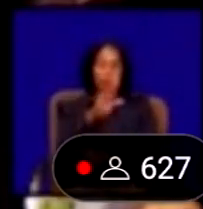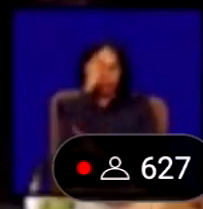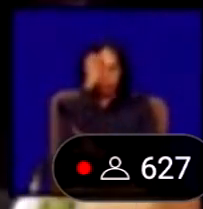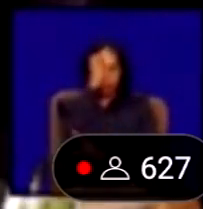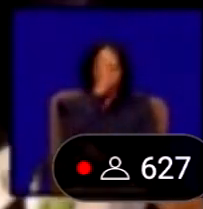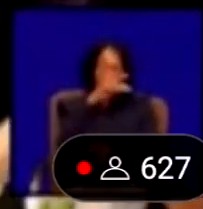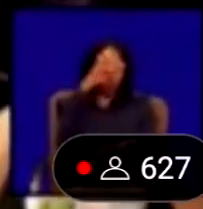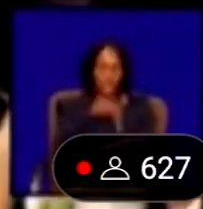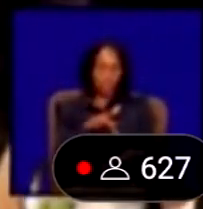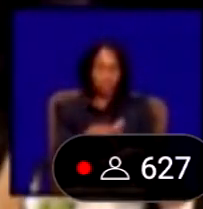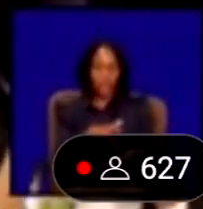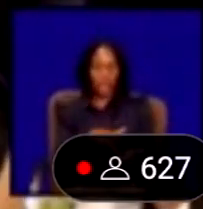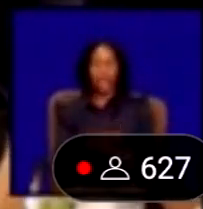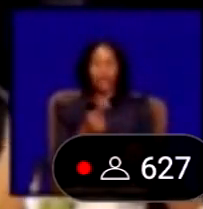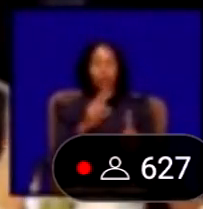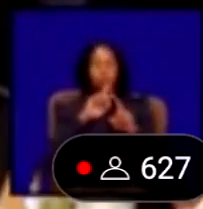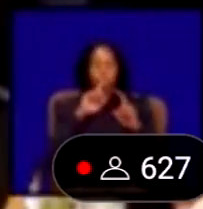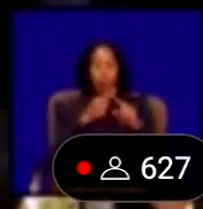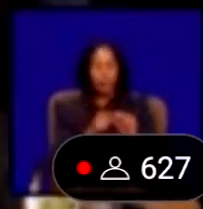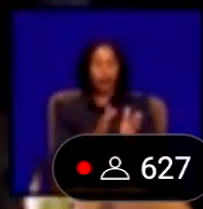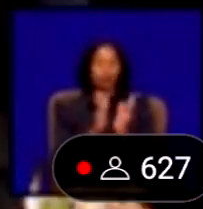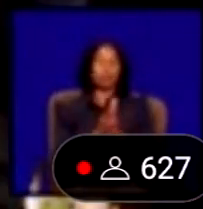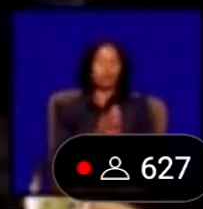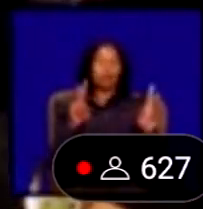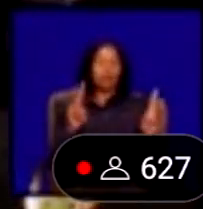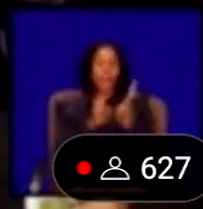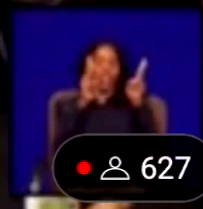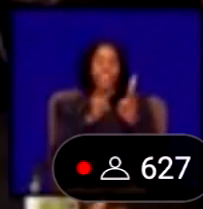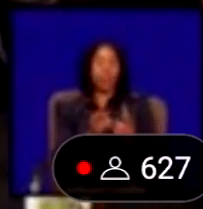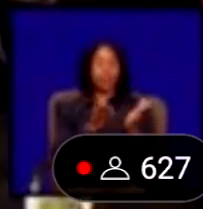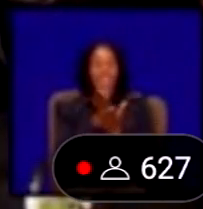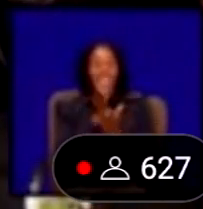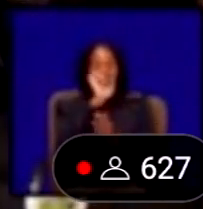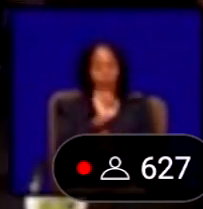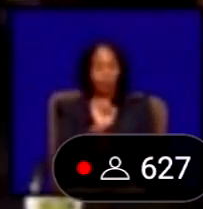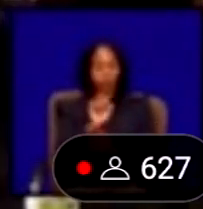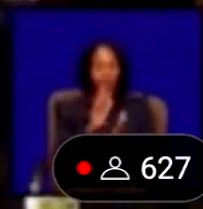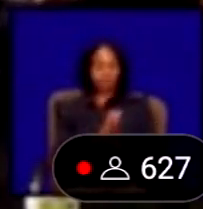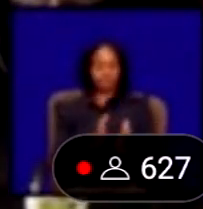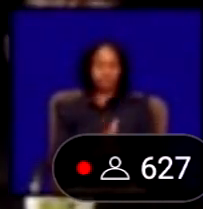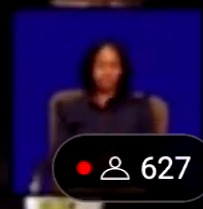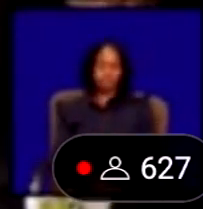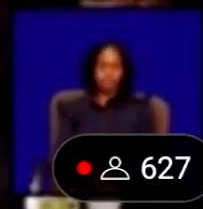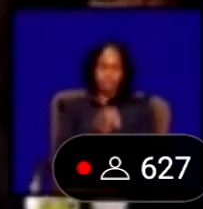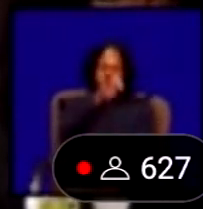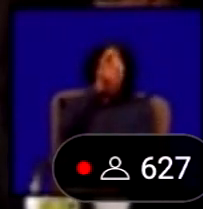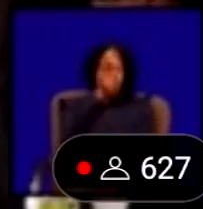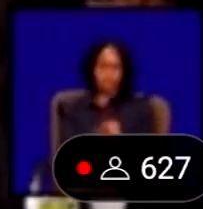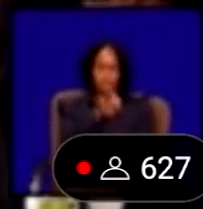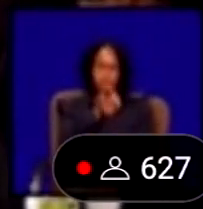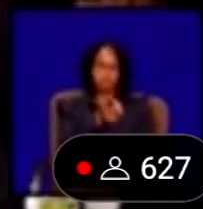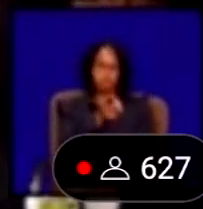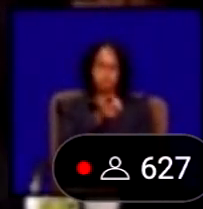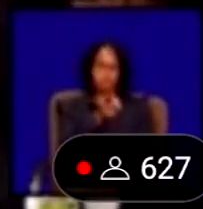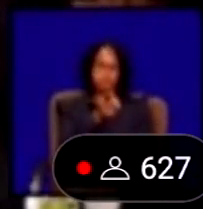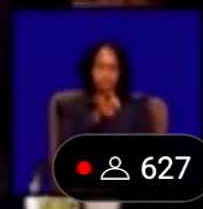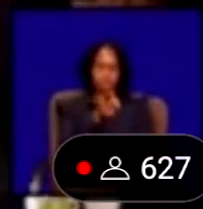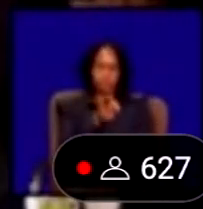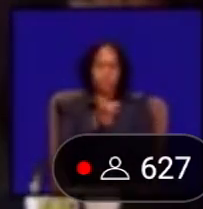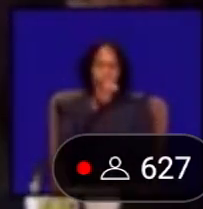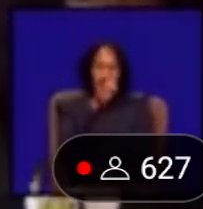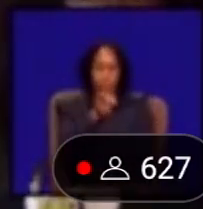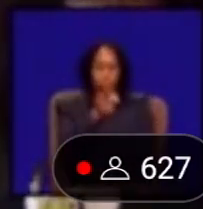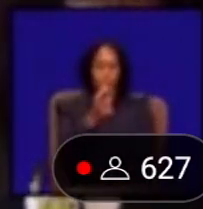the violation of their rights, I condemn you complicity in their crime,